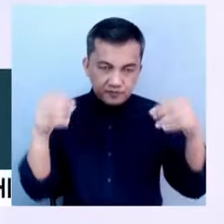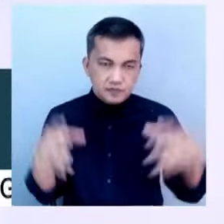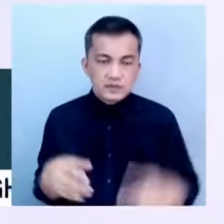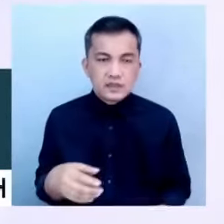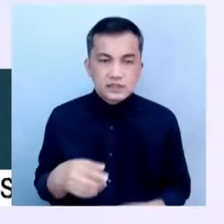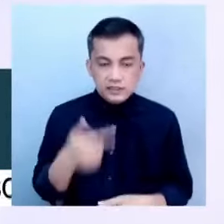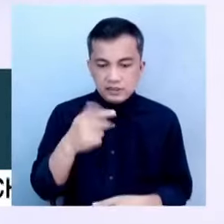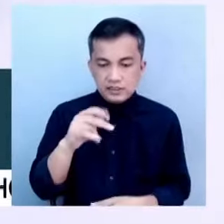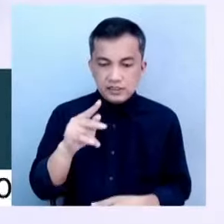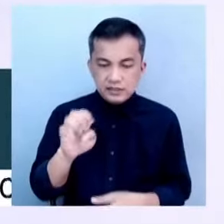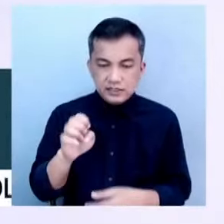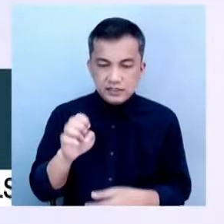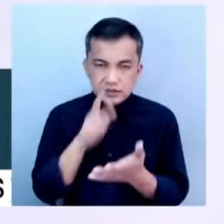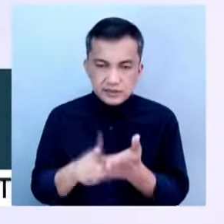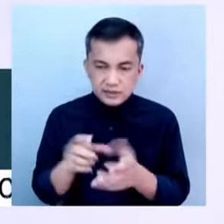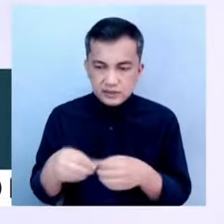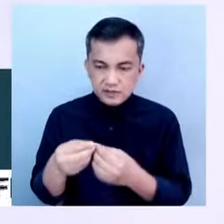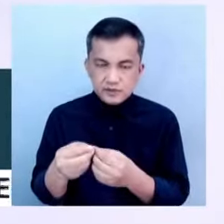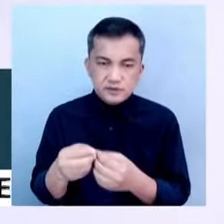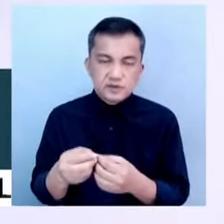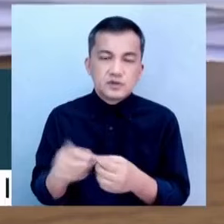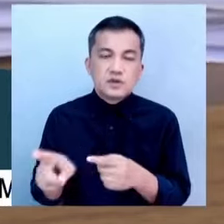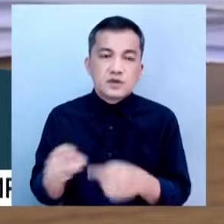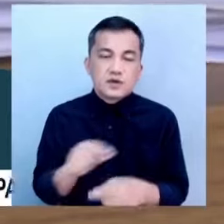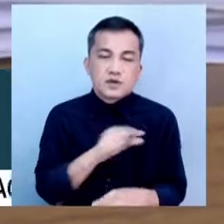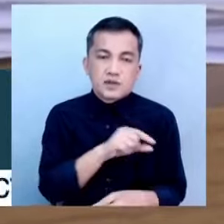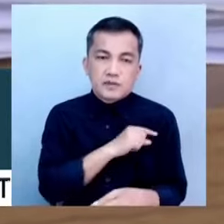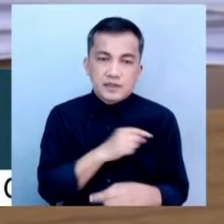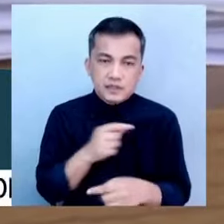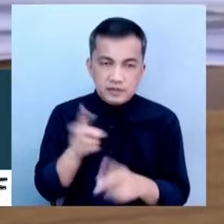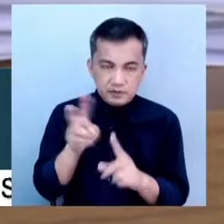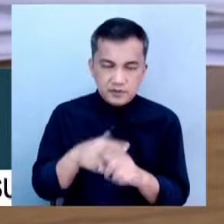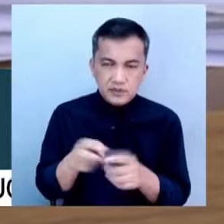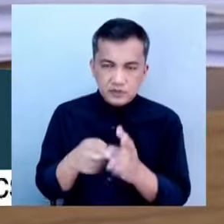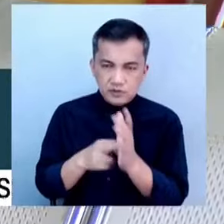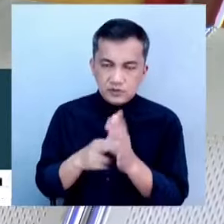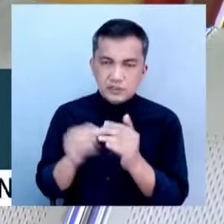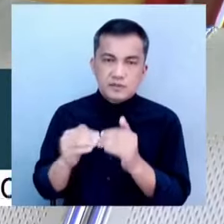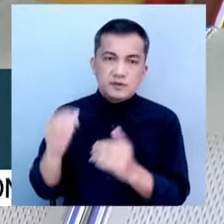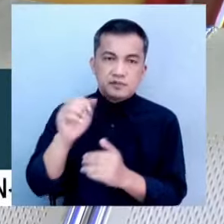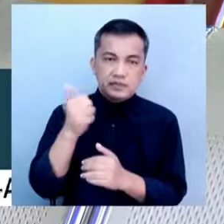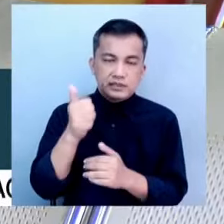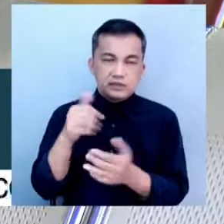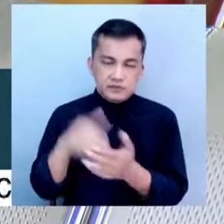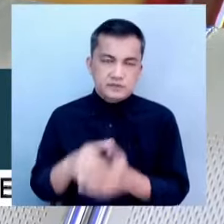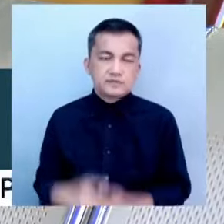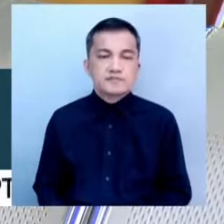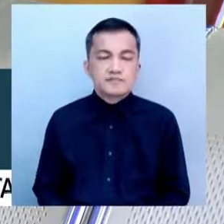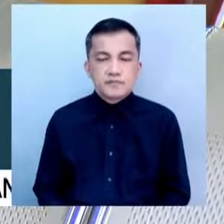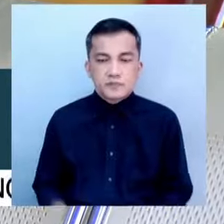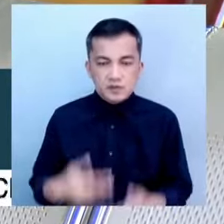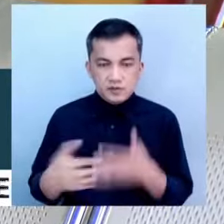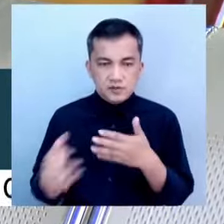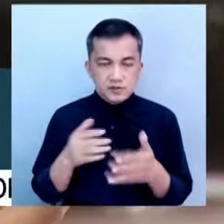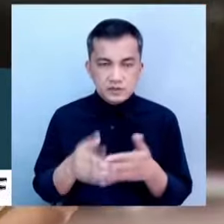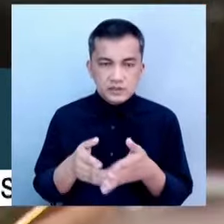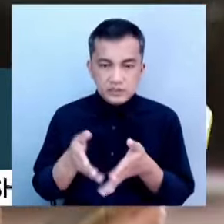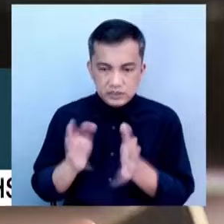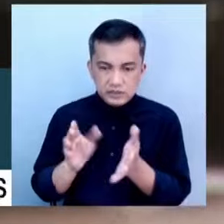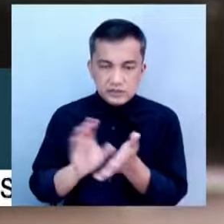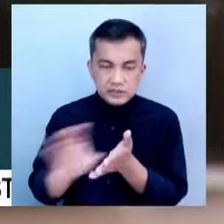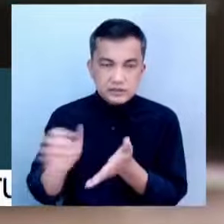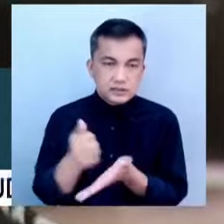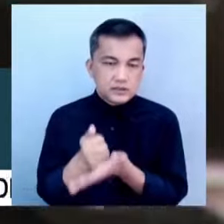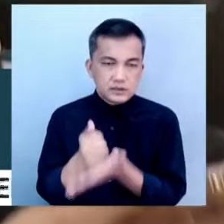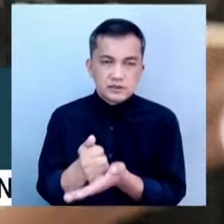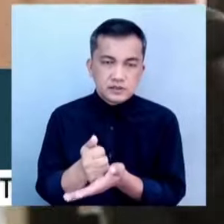qualified applicants requesting medical and funeral aid above 10,000 pesos. However, the release of outright cash assistance has